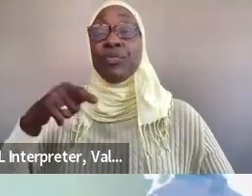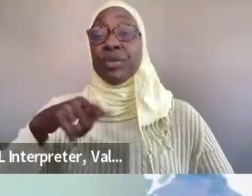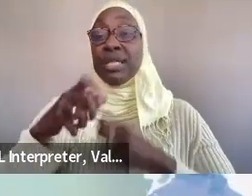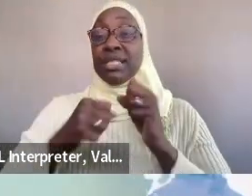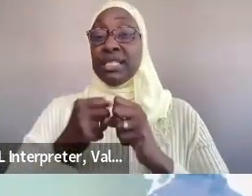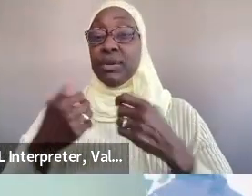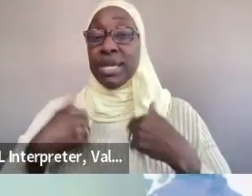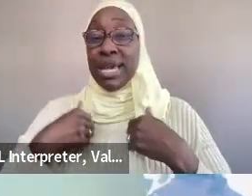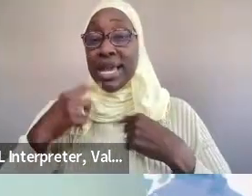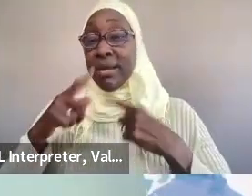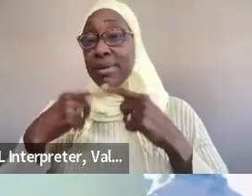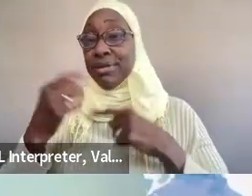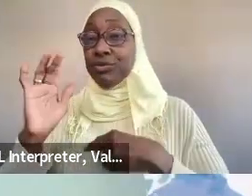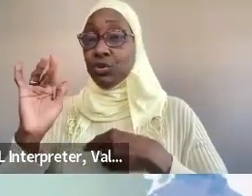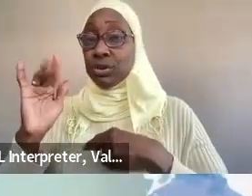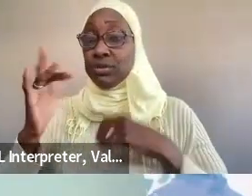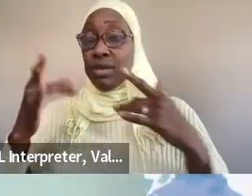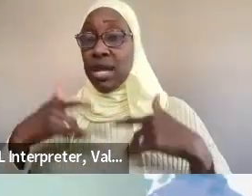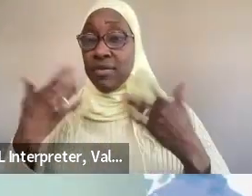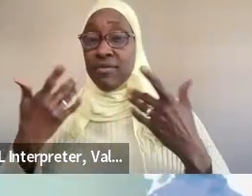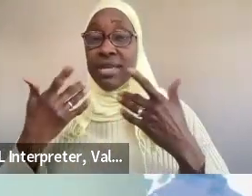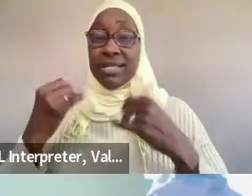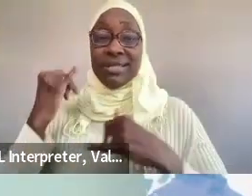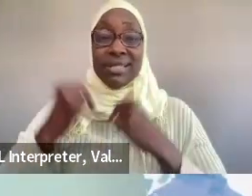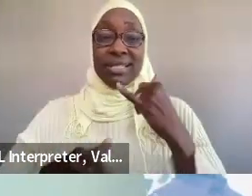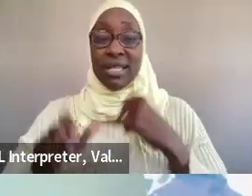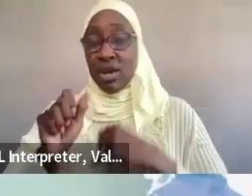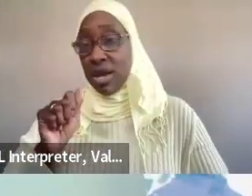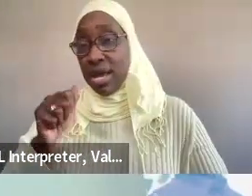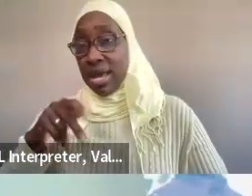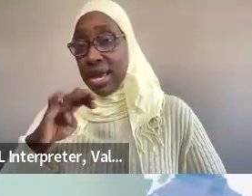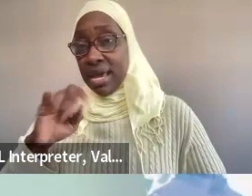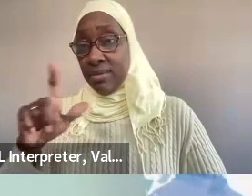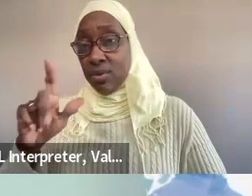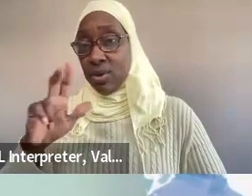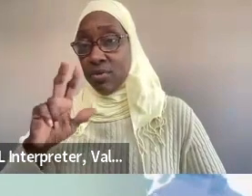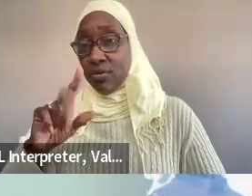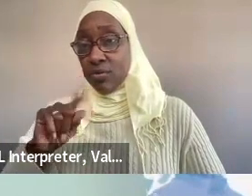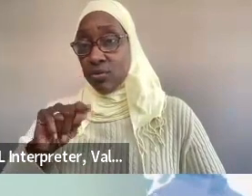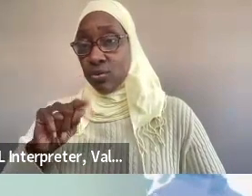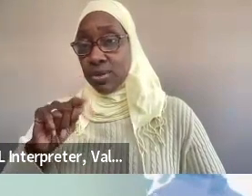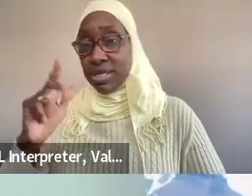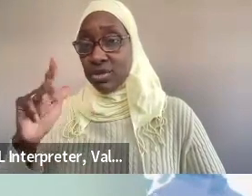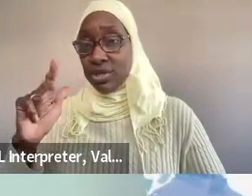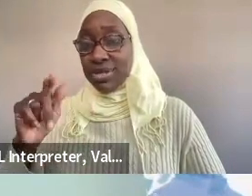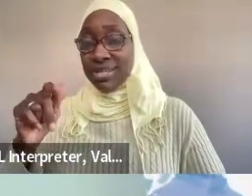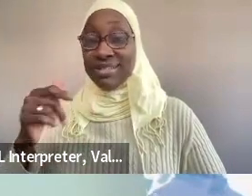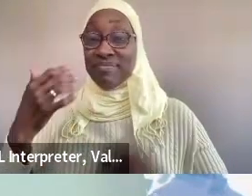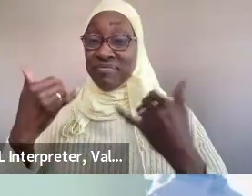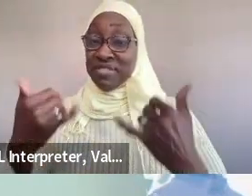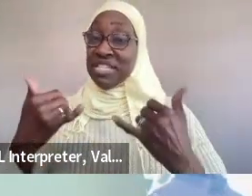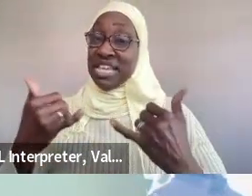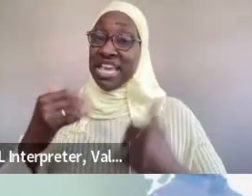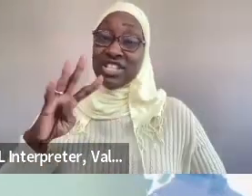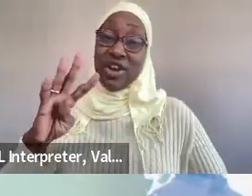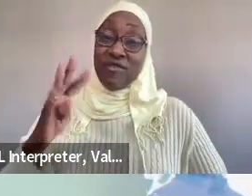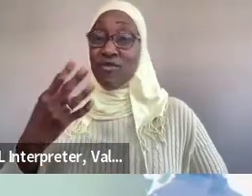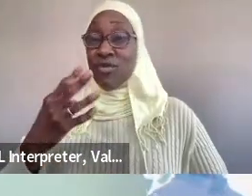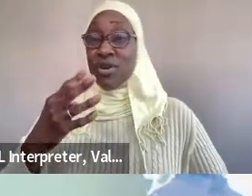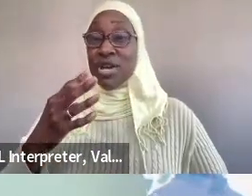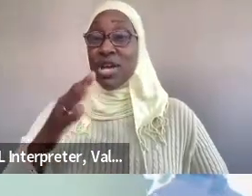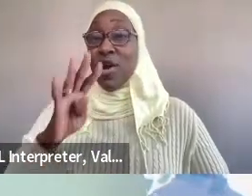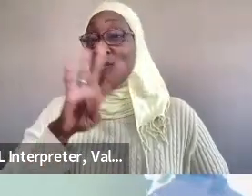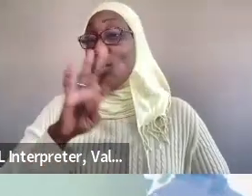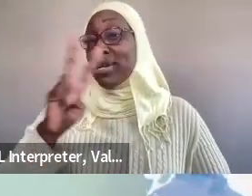25 events until the April of 2023. And this is our 42nd event. And till